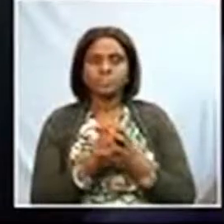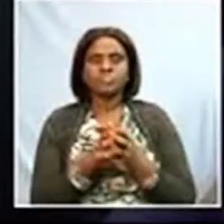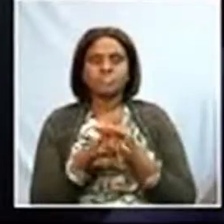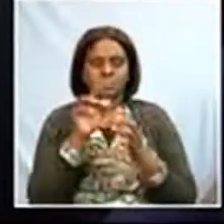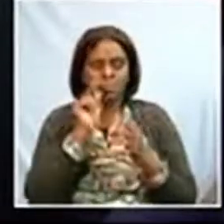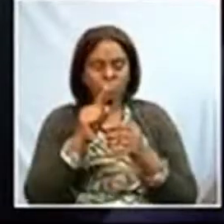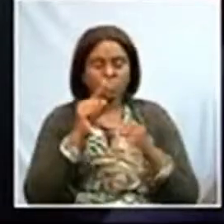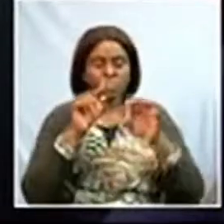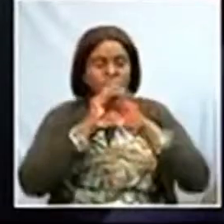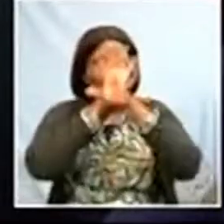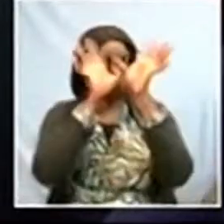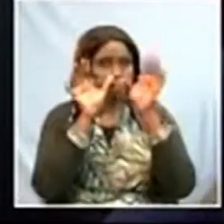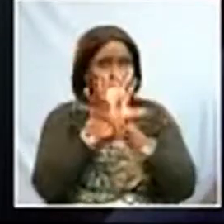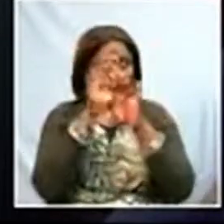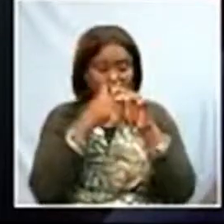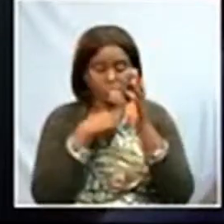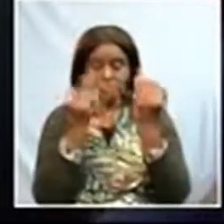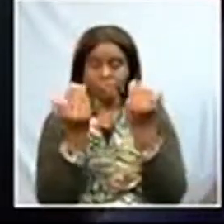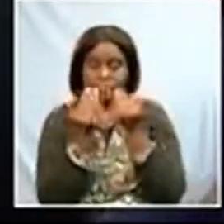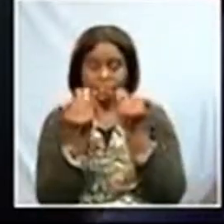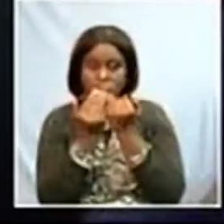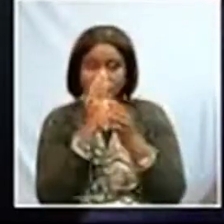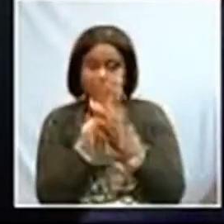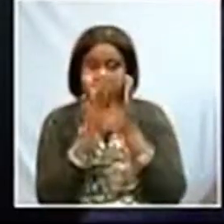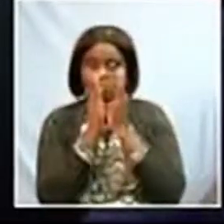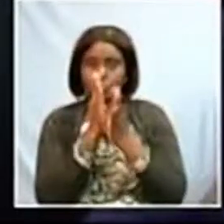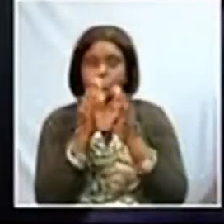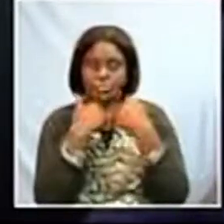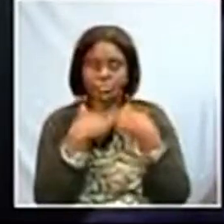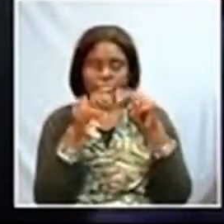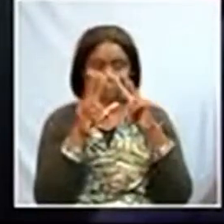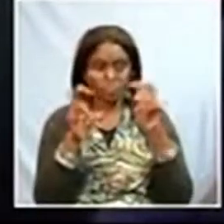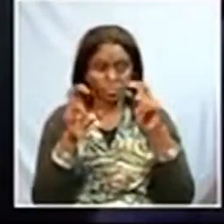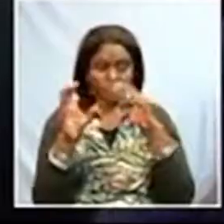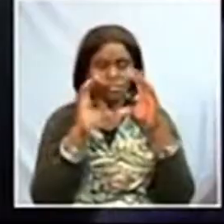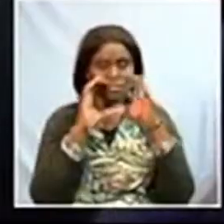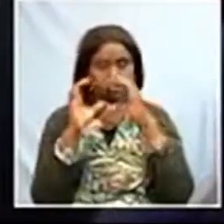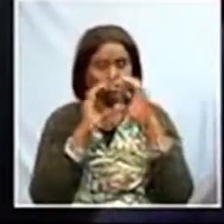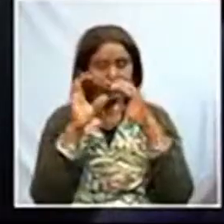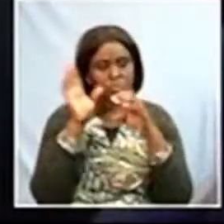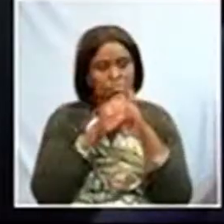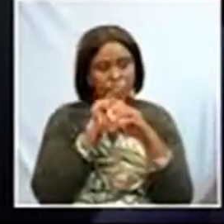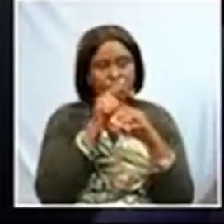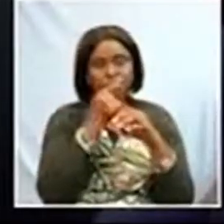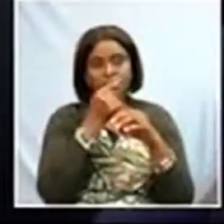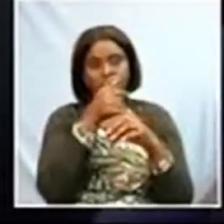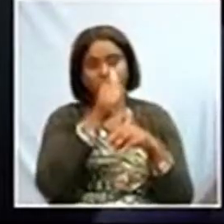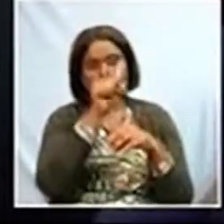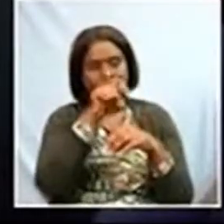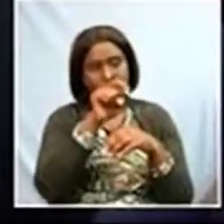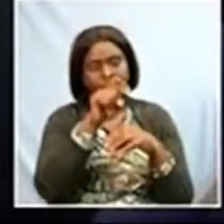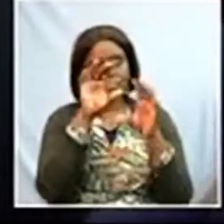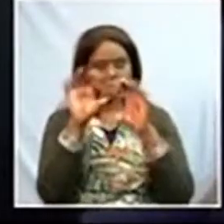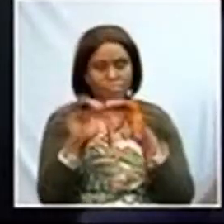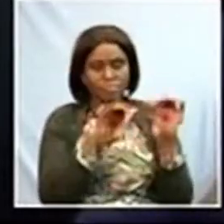points of clarification I want to seek is that the contractor, I've checked the correspondence that the contractor said he needed to